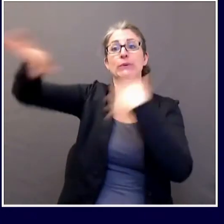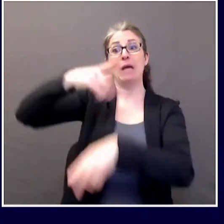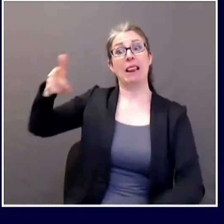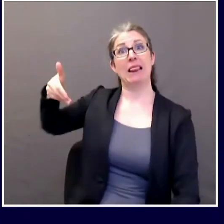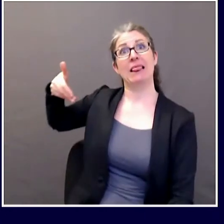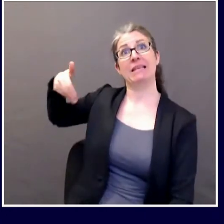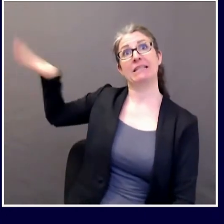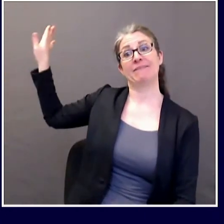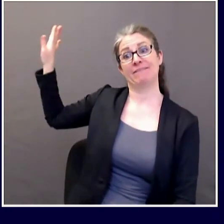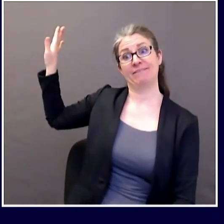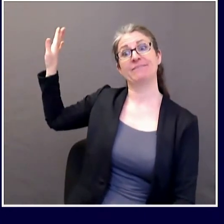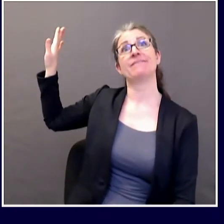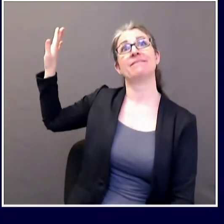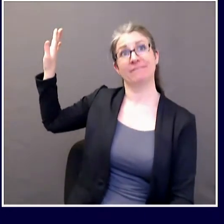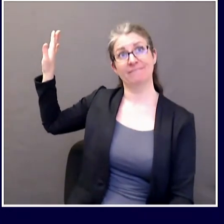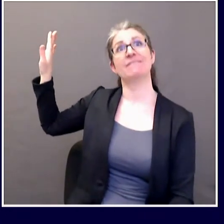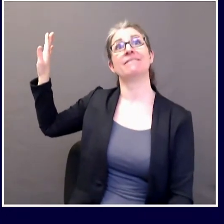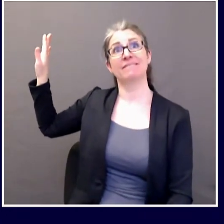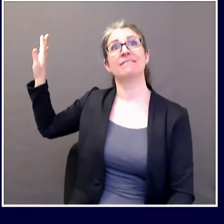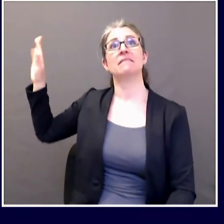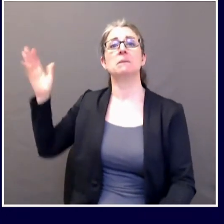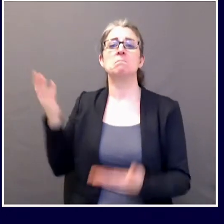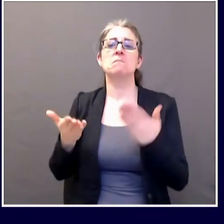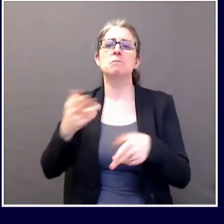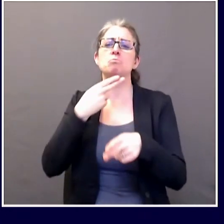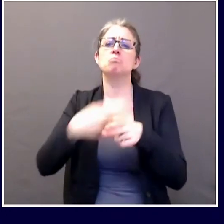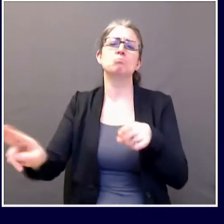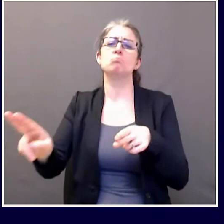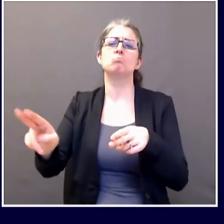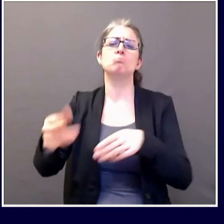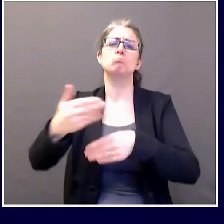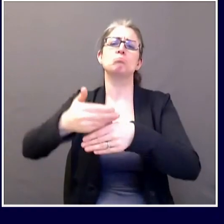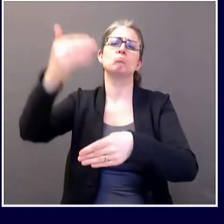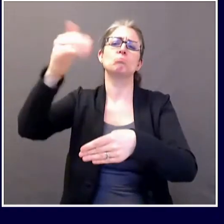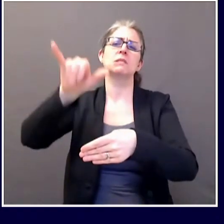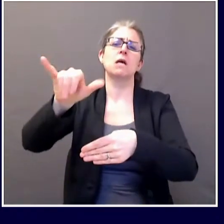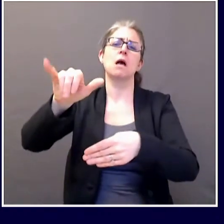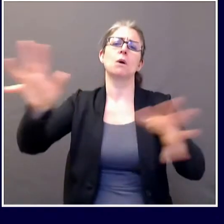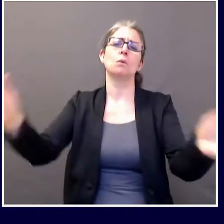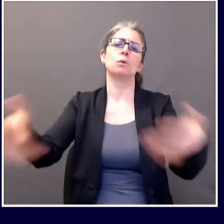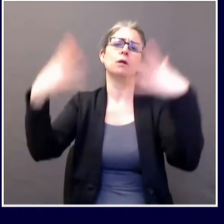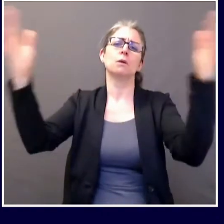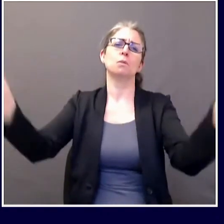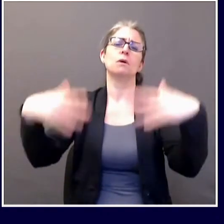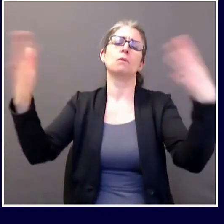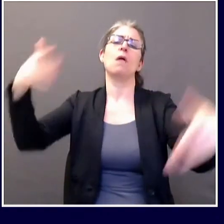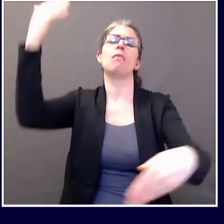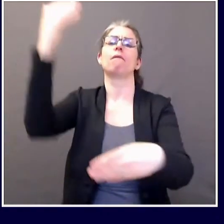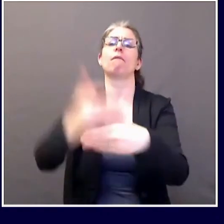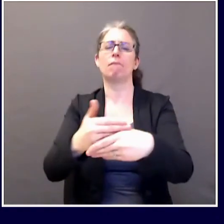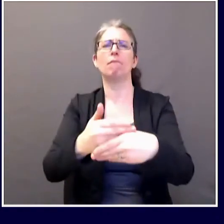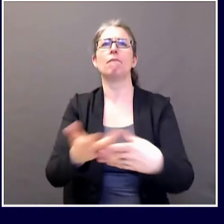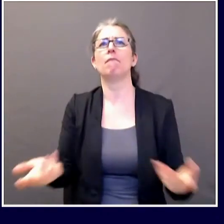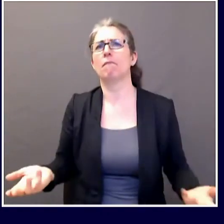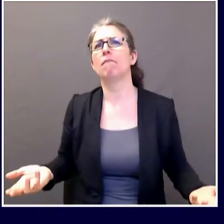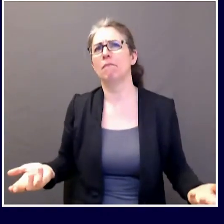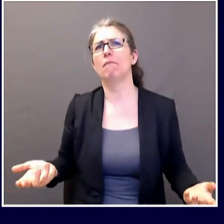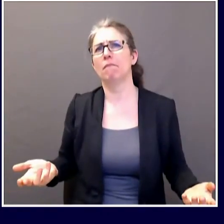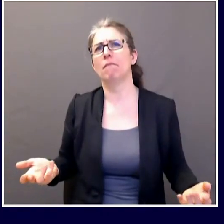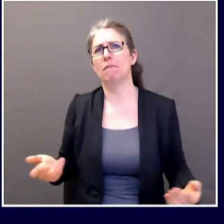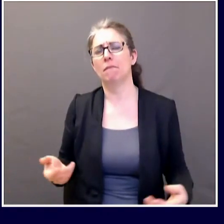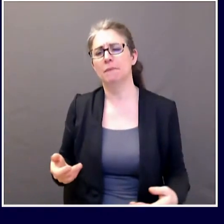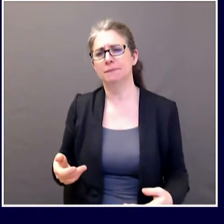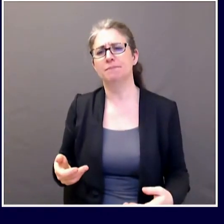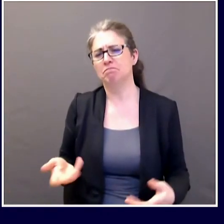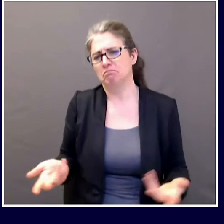in terms of wearing a mask afterwards, generally speaking, there's not a need to do so unless you later find out that the